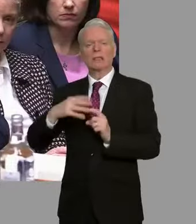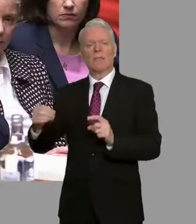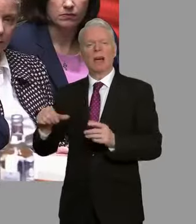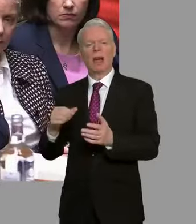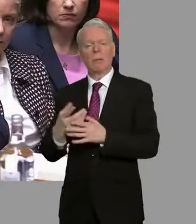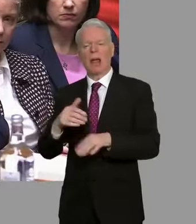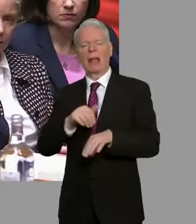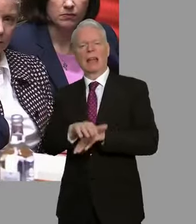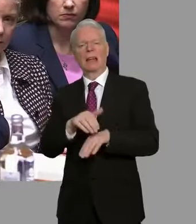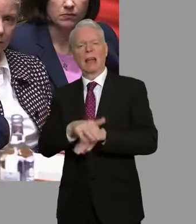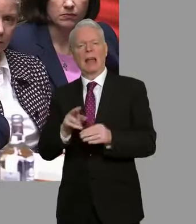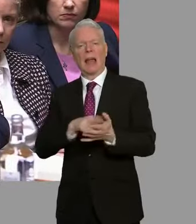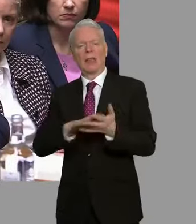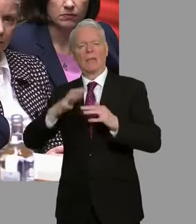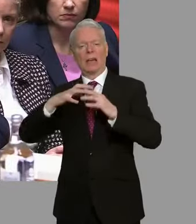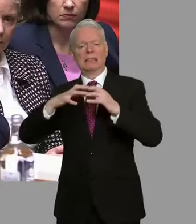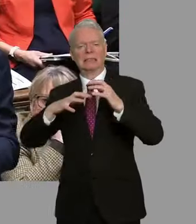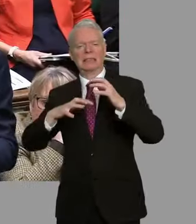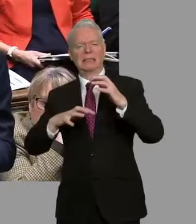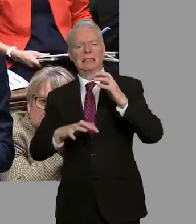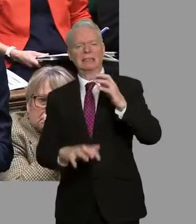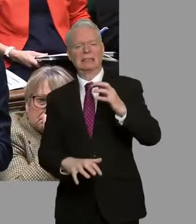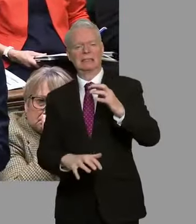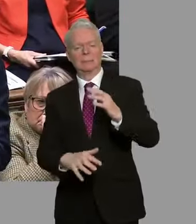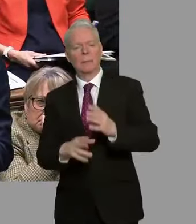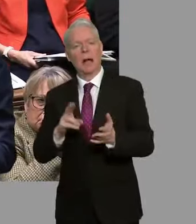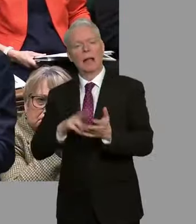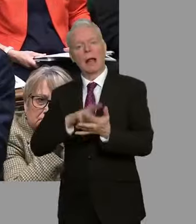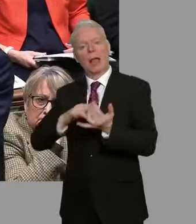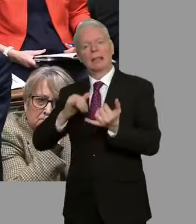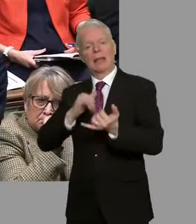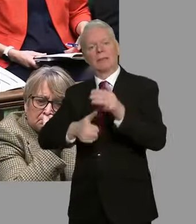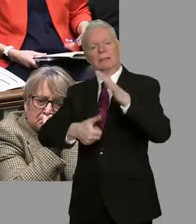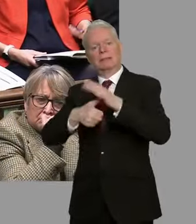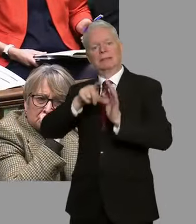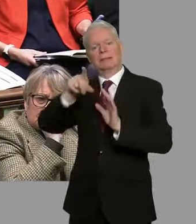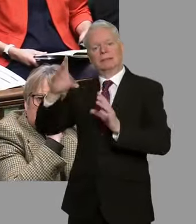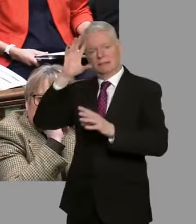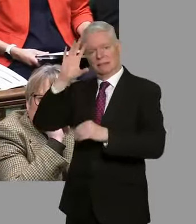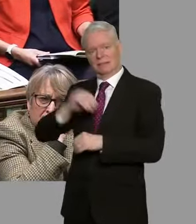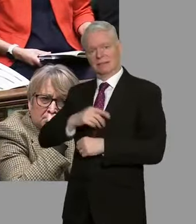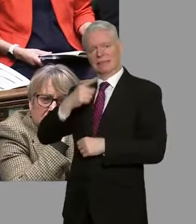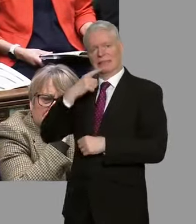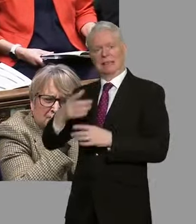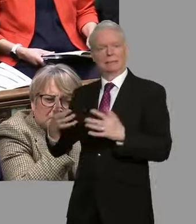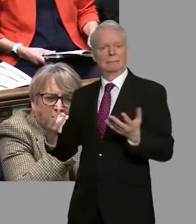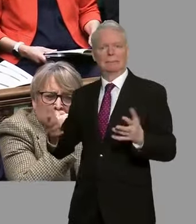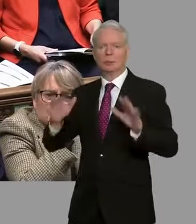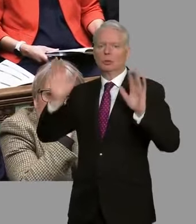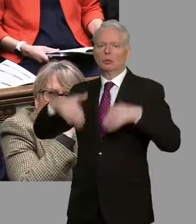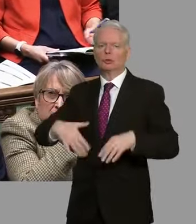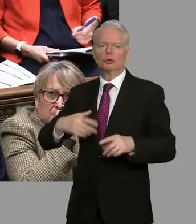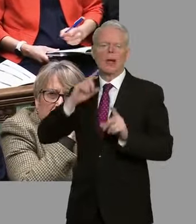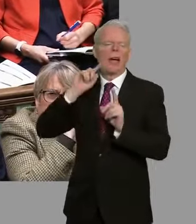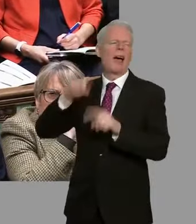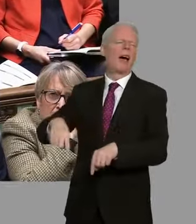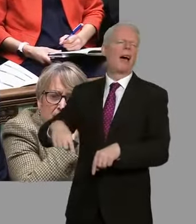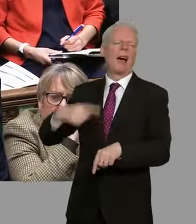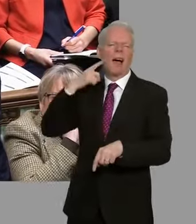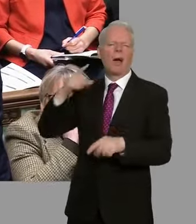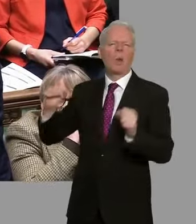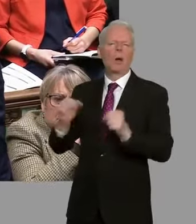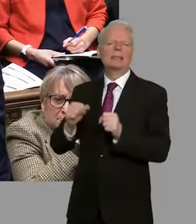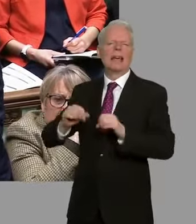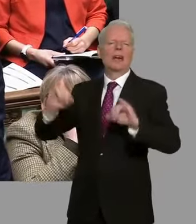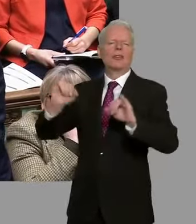Now, I asked him this question last week and I was disappointed in his replies. I'm going to try again. Will he scrap the